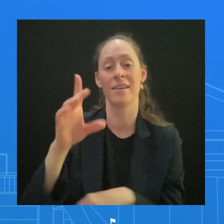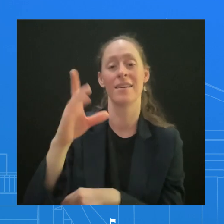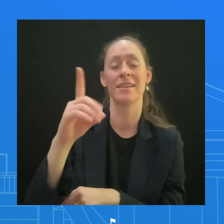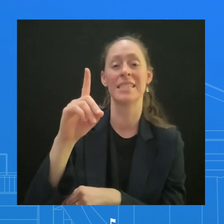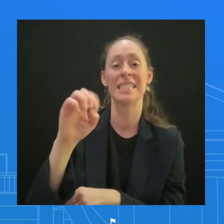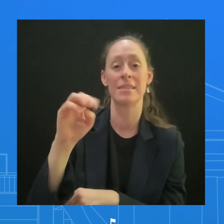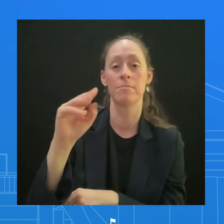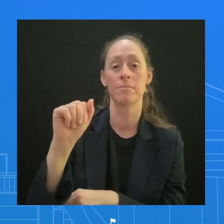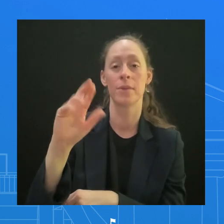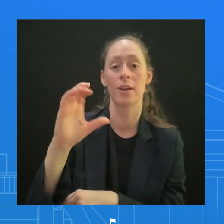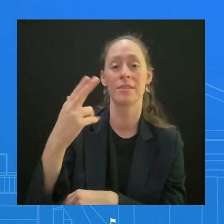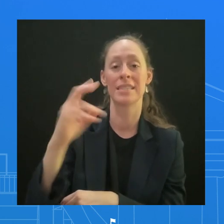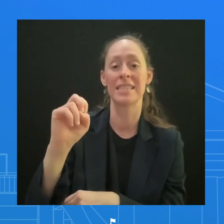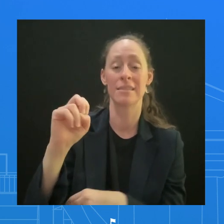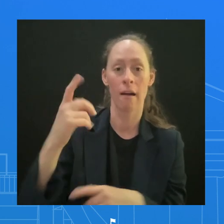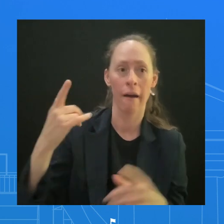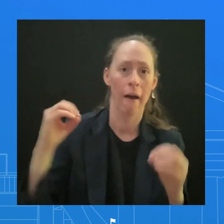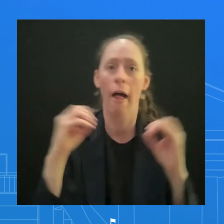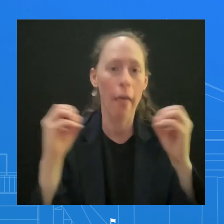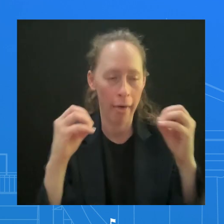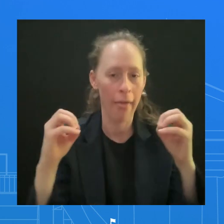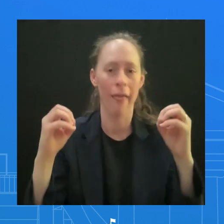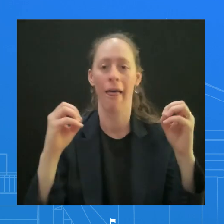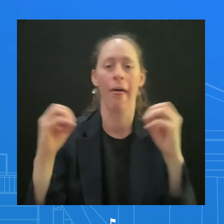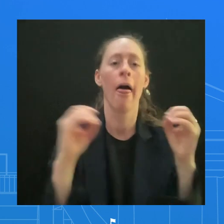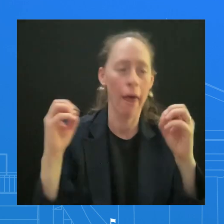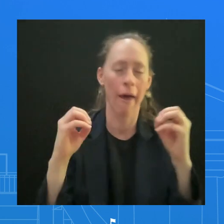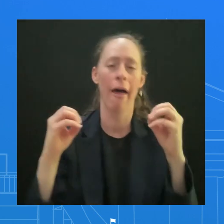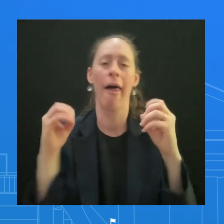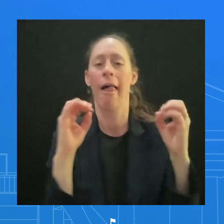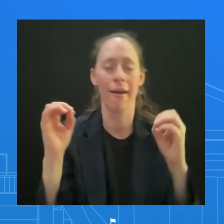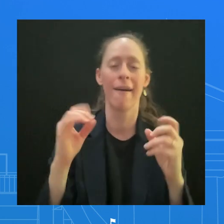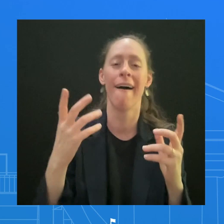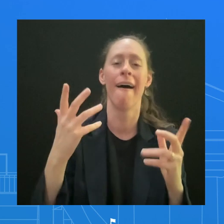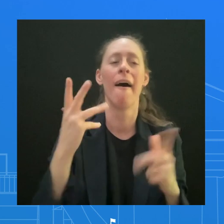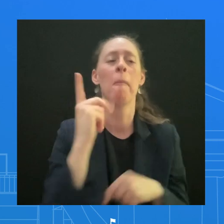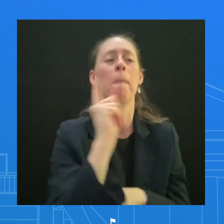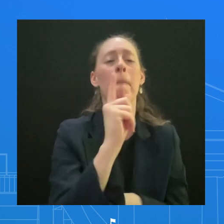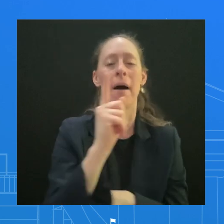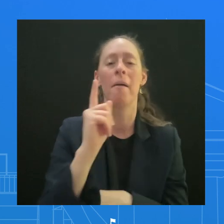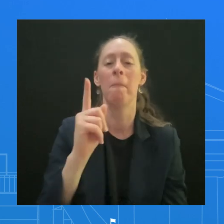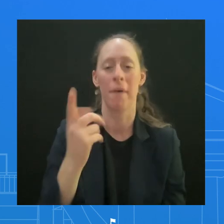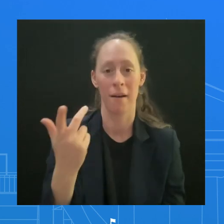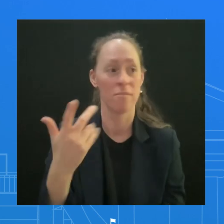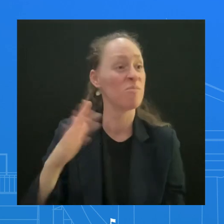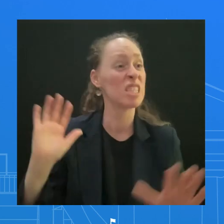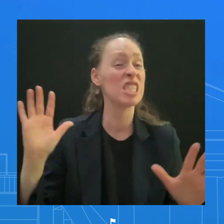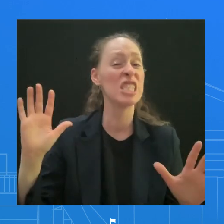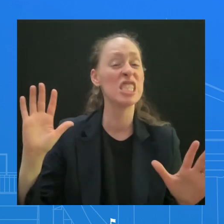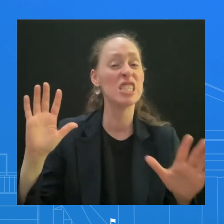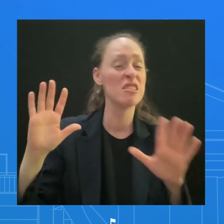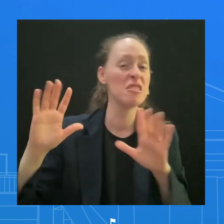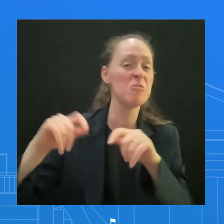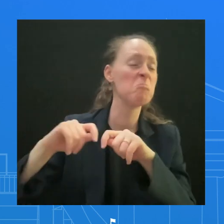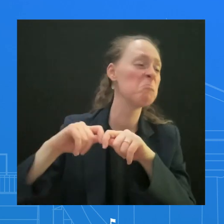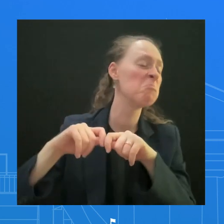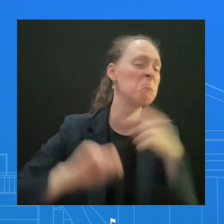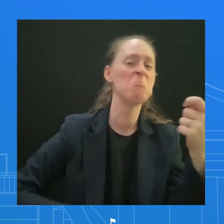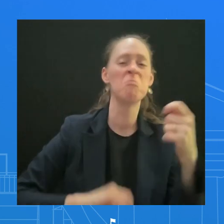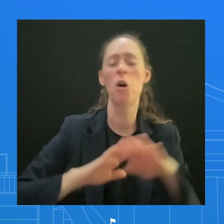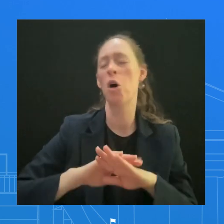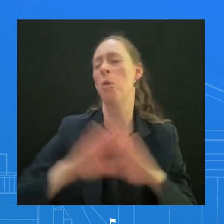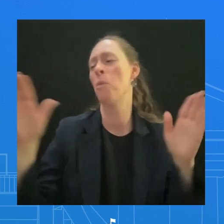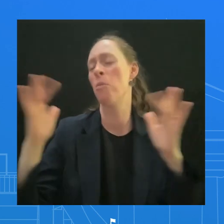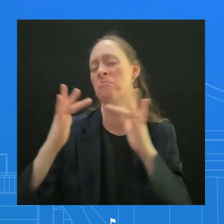I'm not going to get into the specifics of this one. The president's firm that this relationship matters. It's